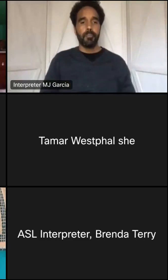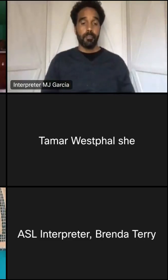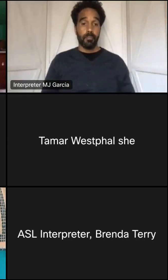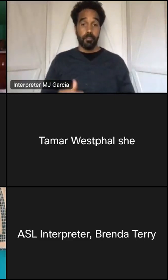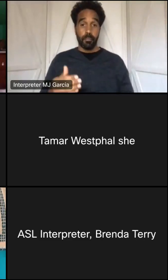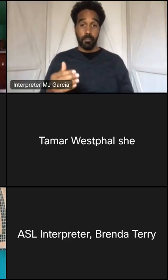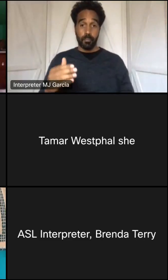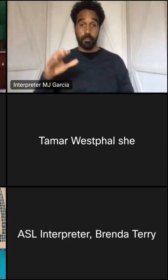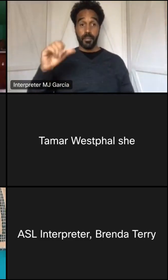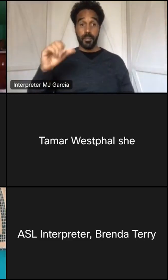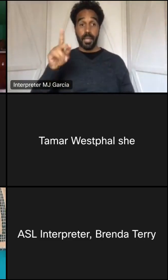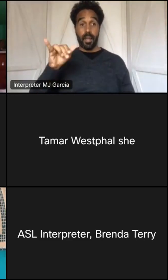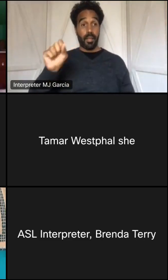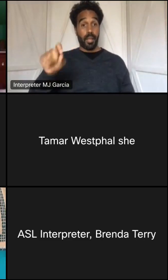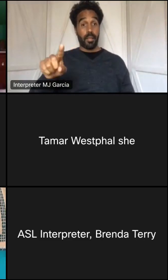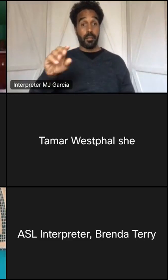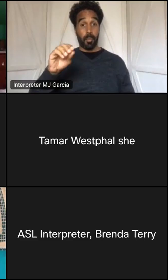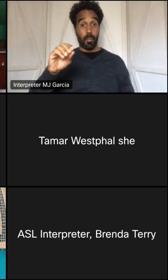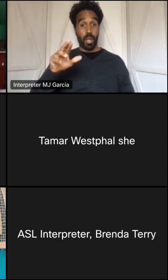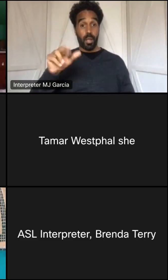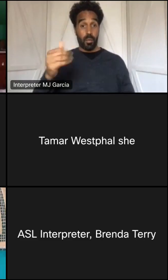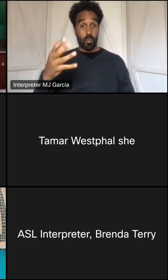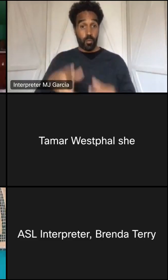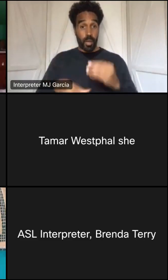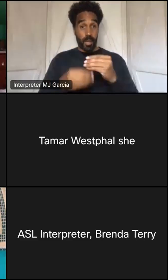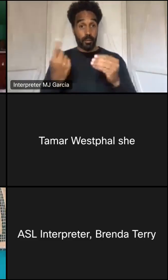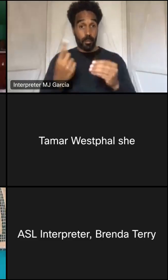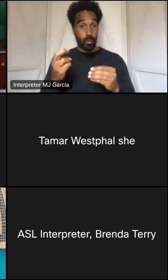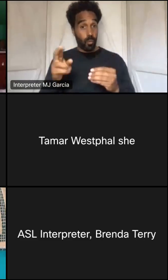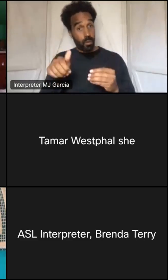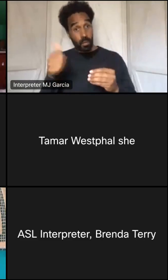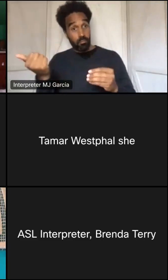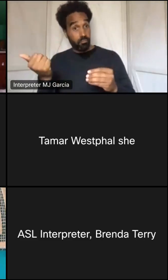this, or is there something else that's on your mind?